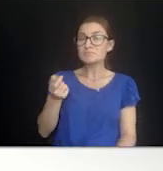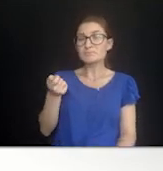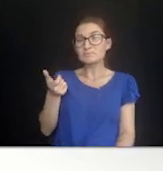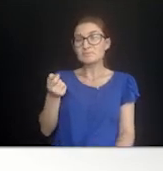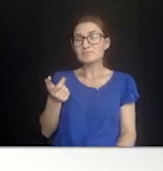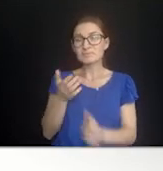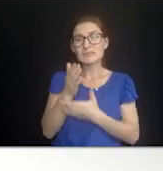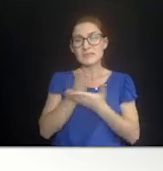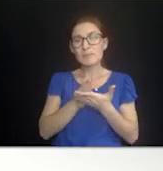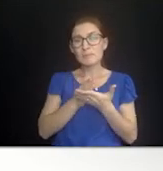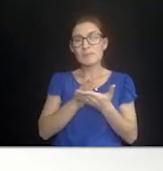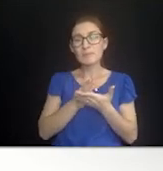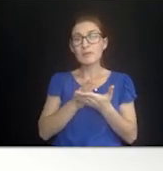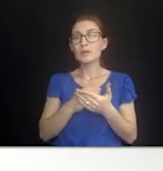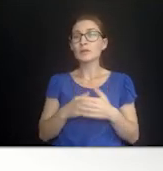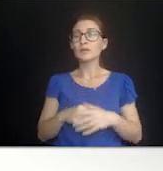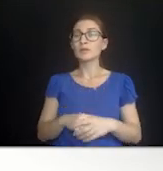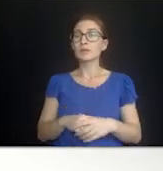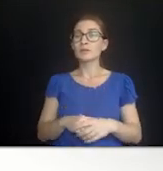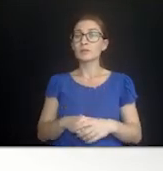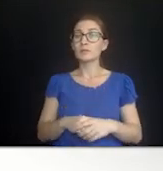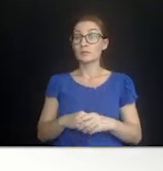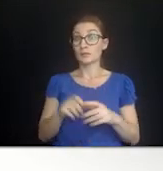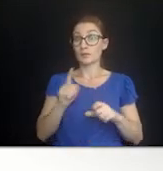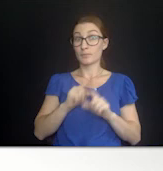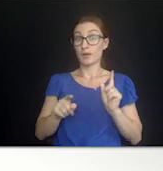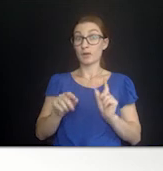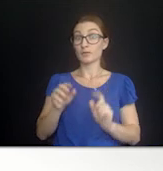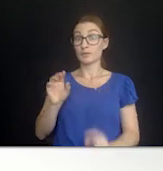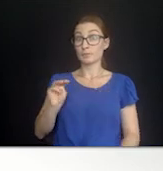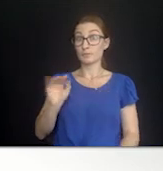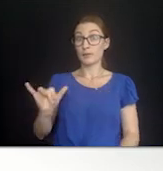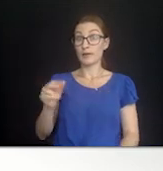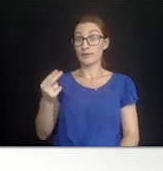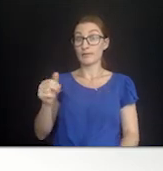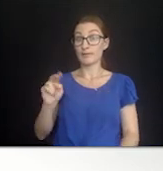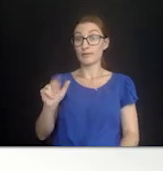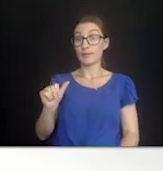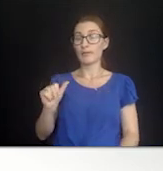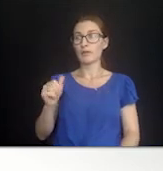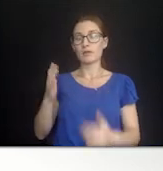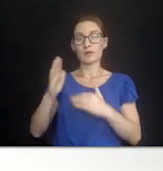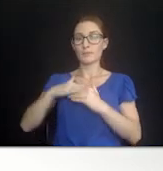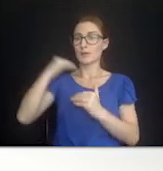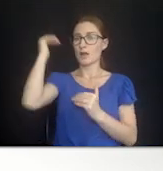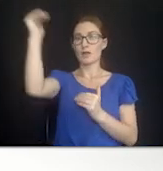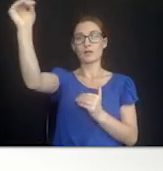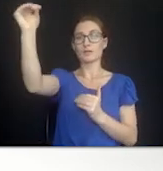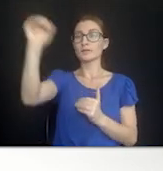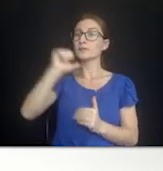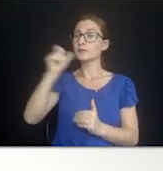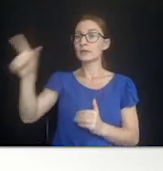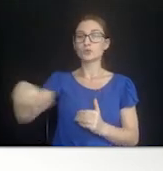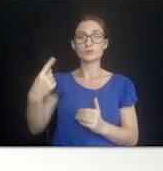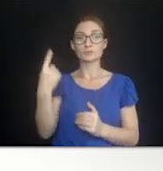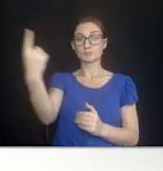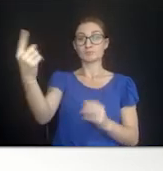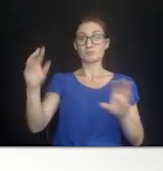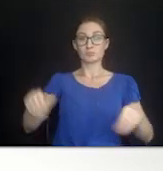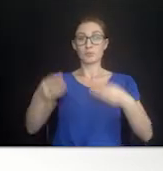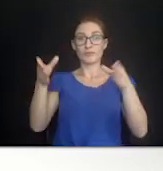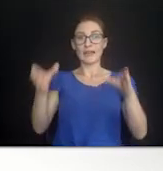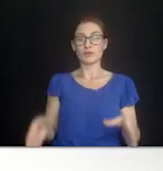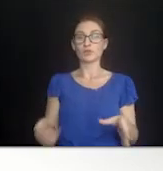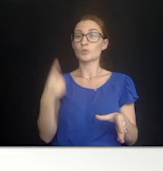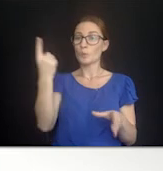see today, and what I showed you on my iPad, this goes way beyond people in a provider